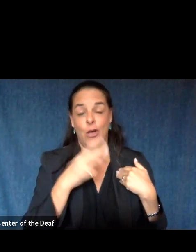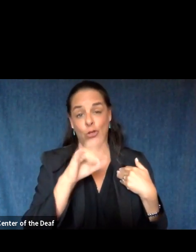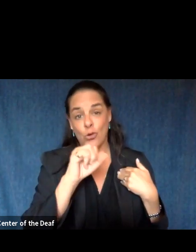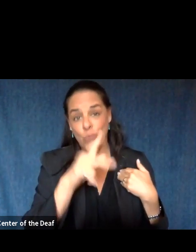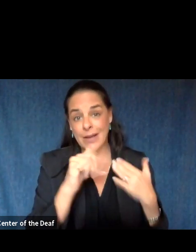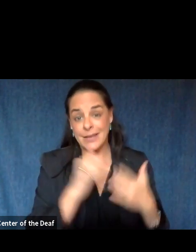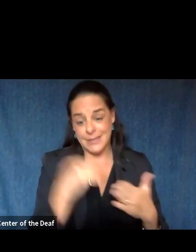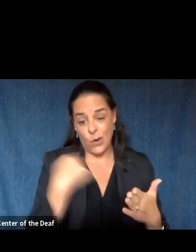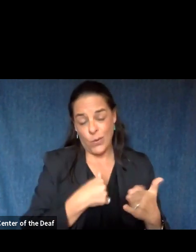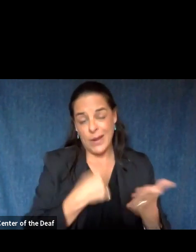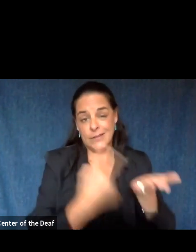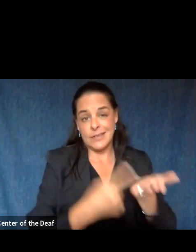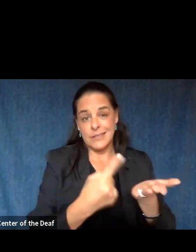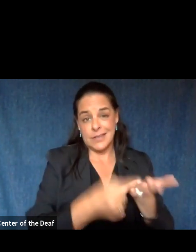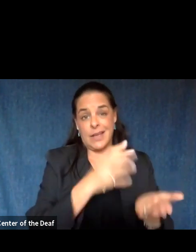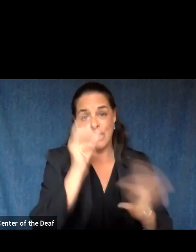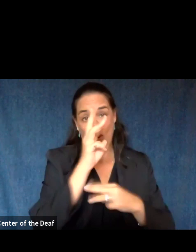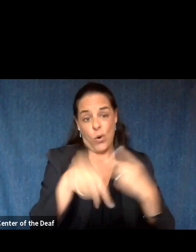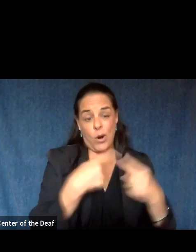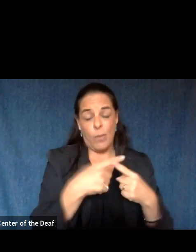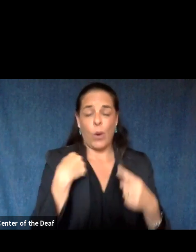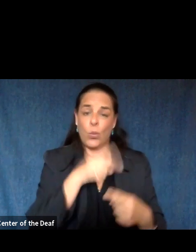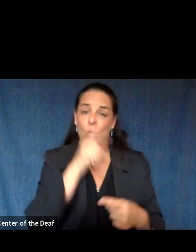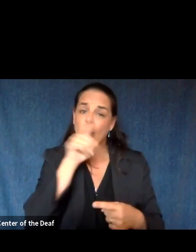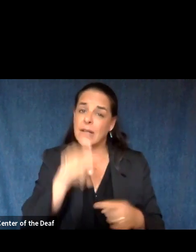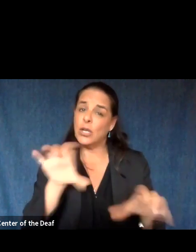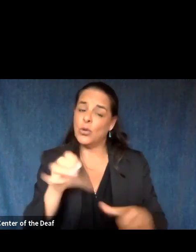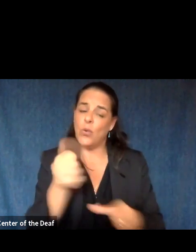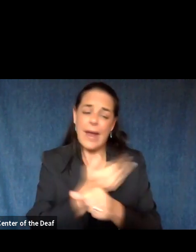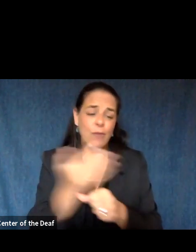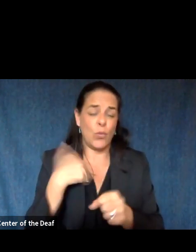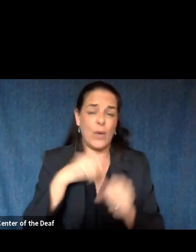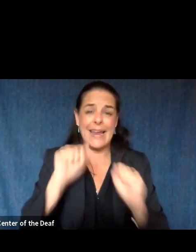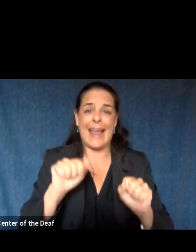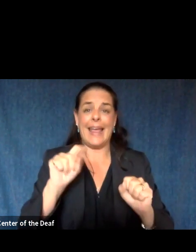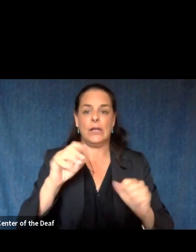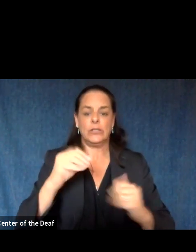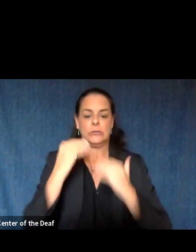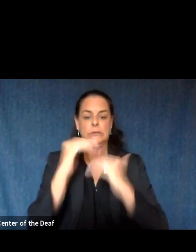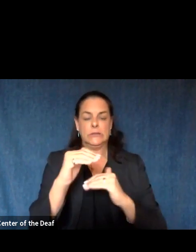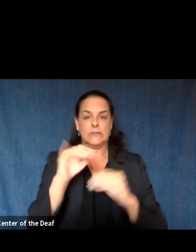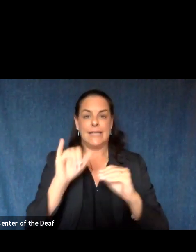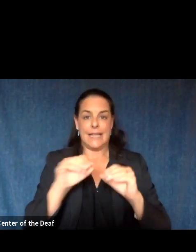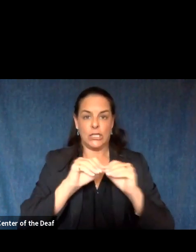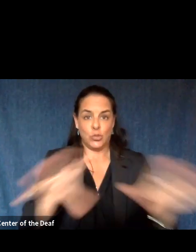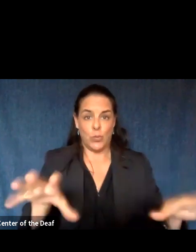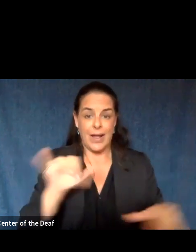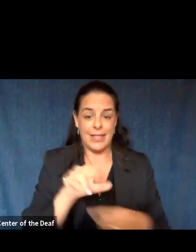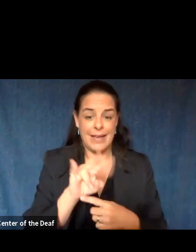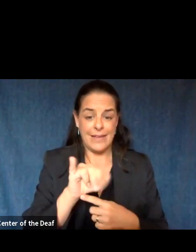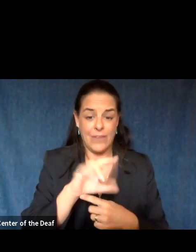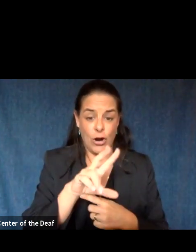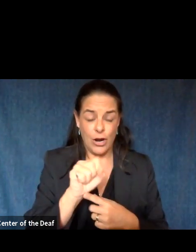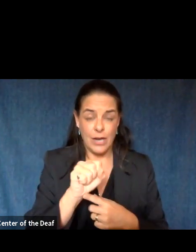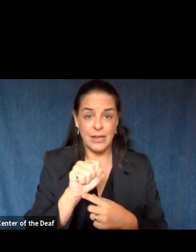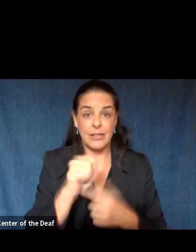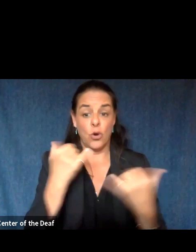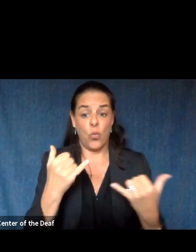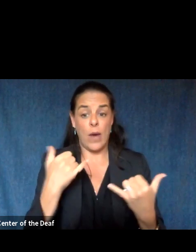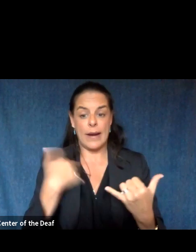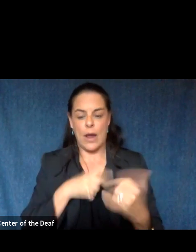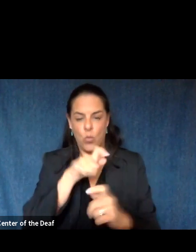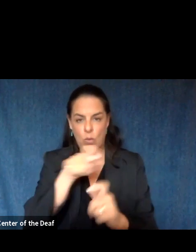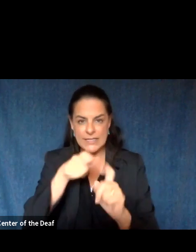and worried about. So we really need to do everything we can to try to contain the spread of the virus. And right now we're specifically been focusing